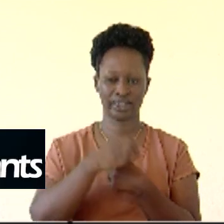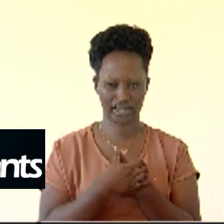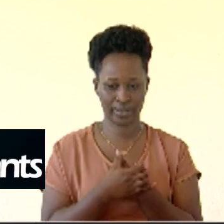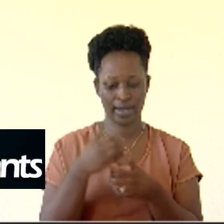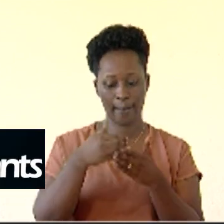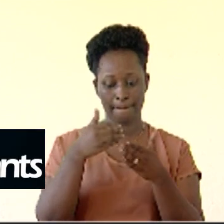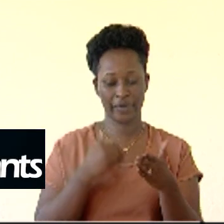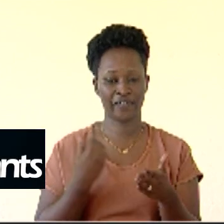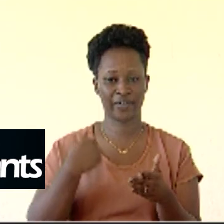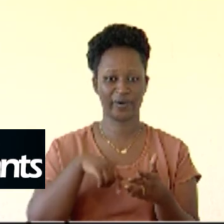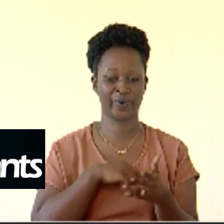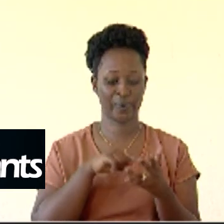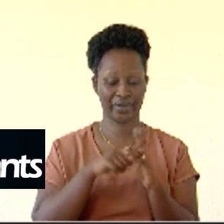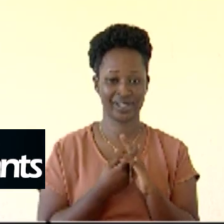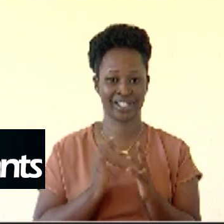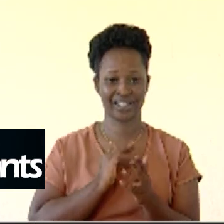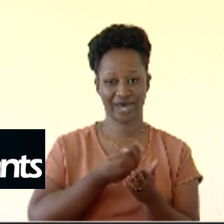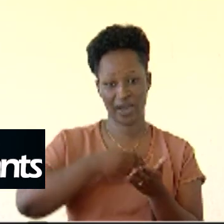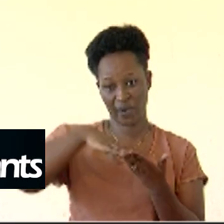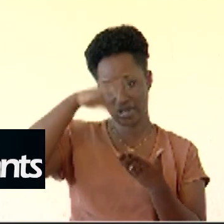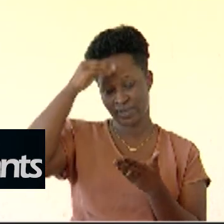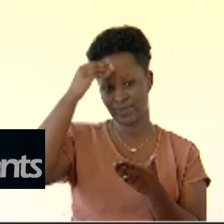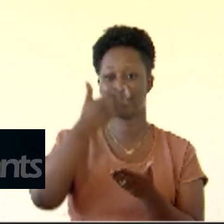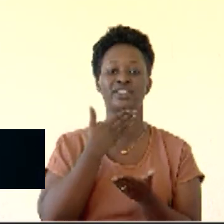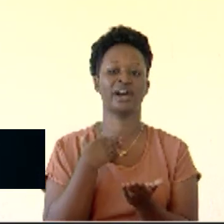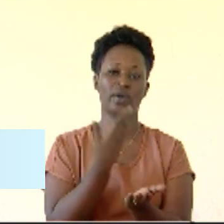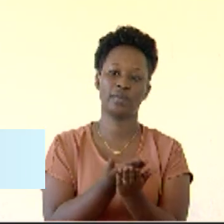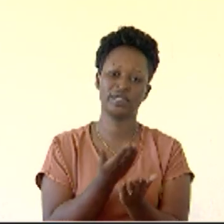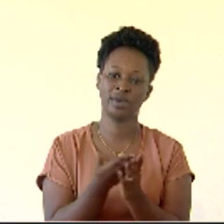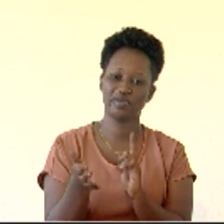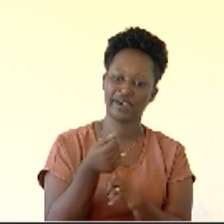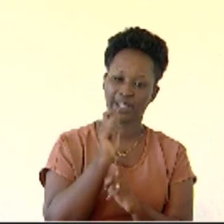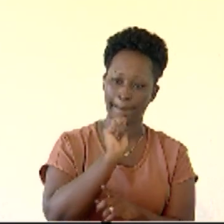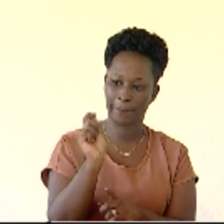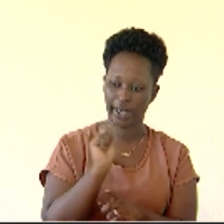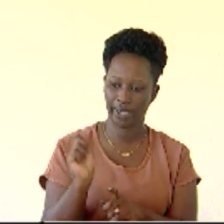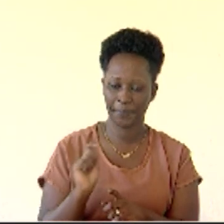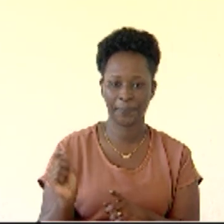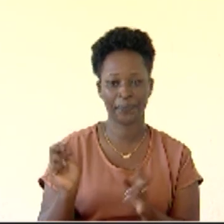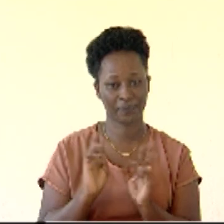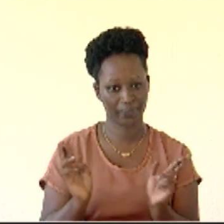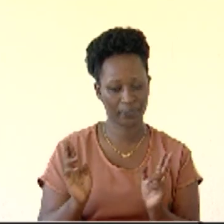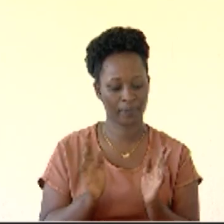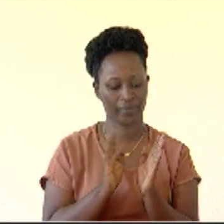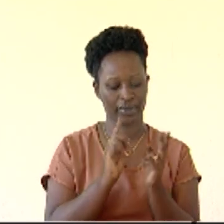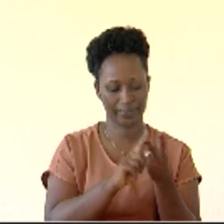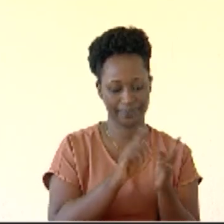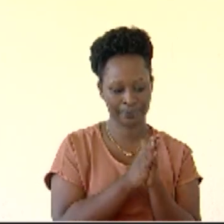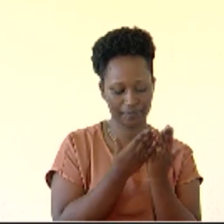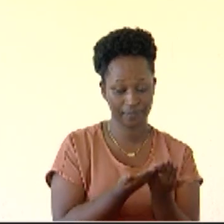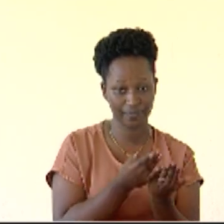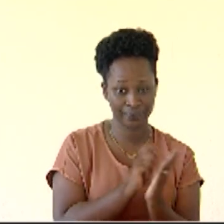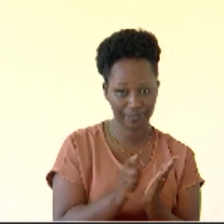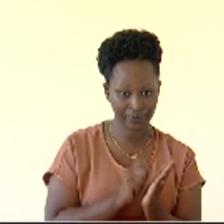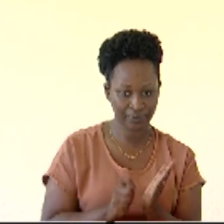we start our lesson, I would like to remind you to get a pen ready, a book ready,